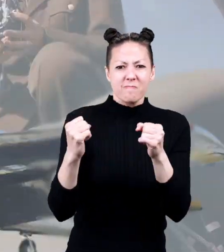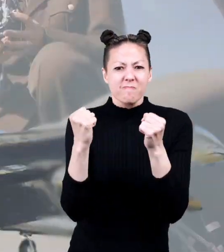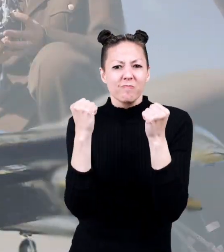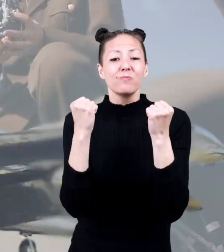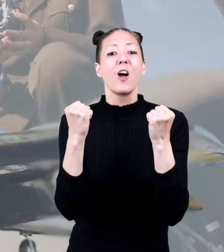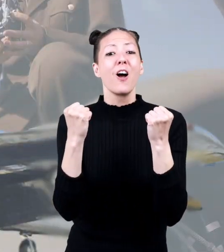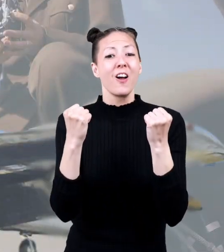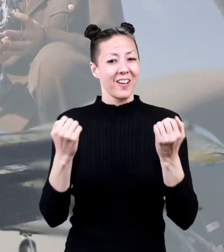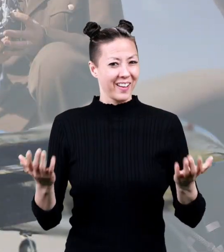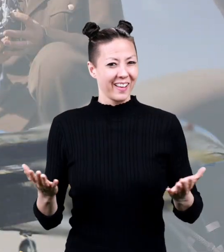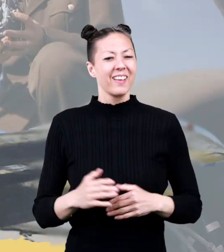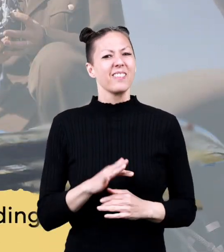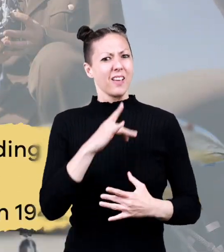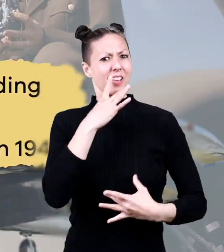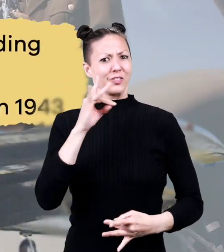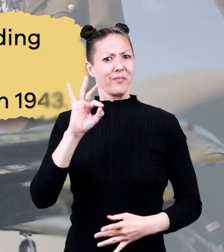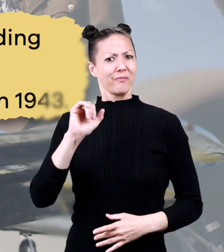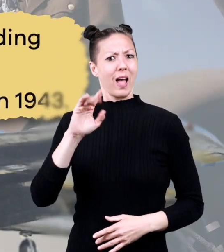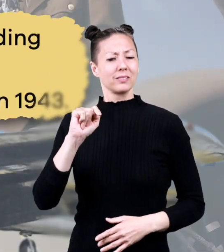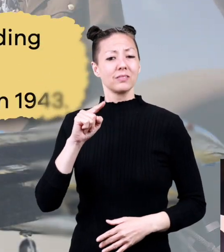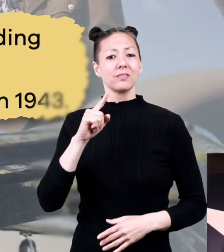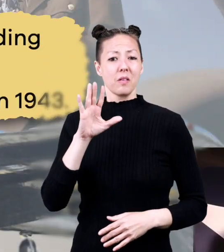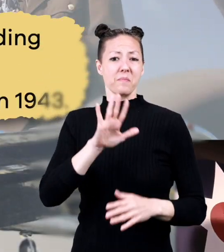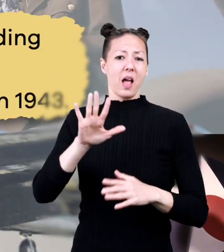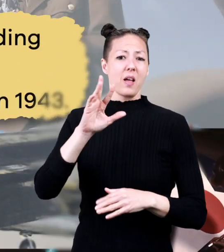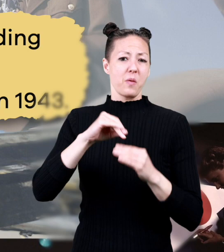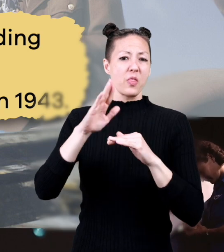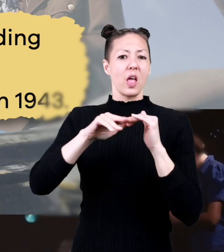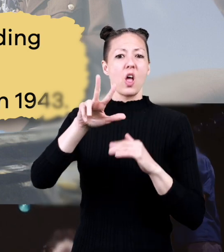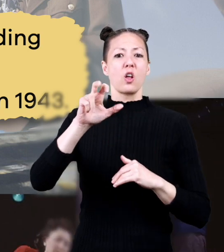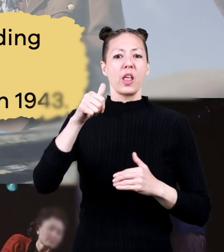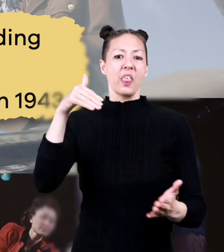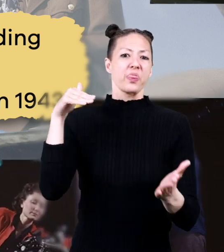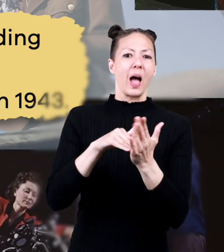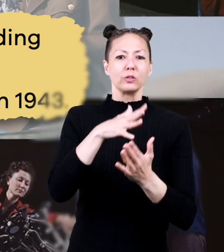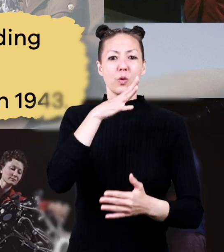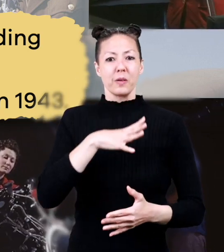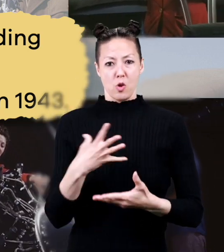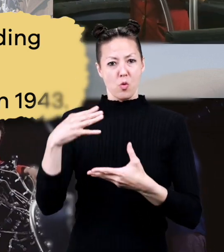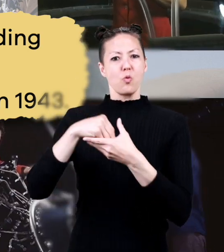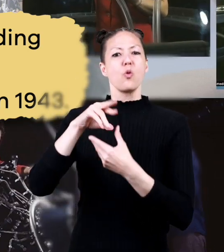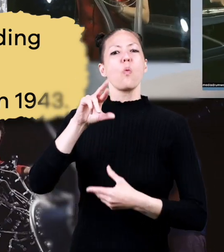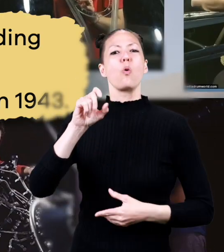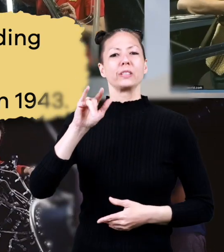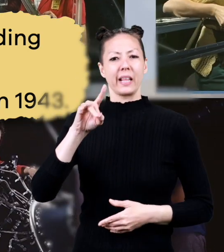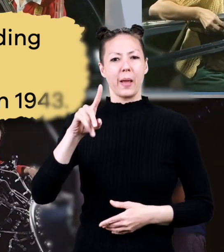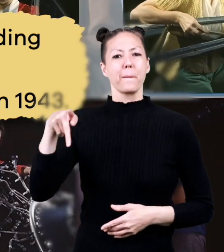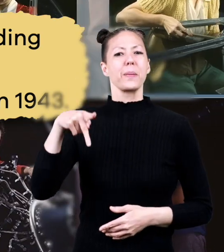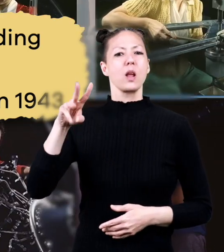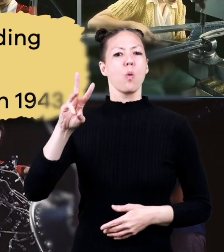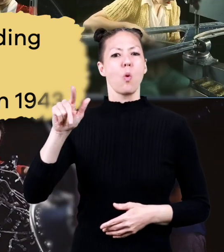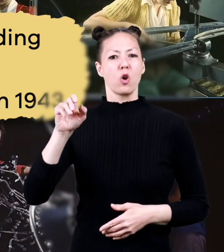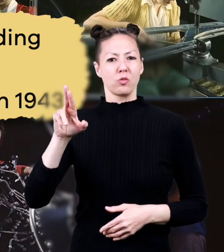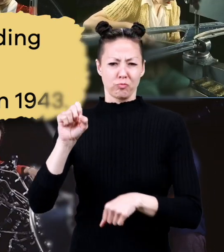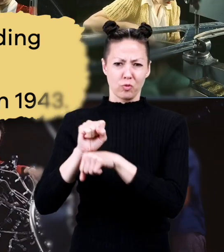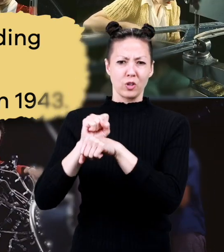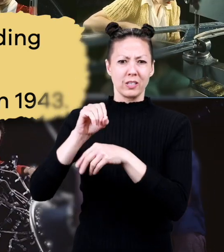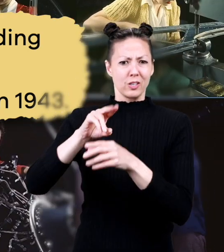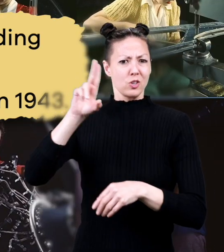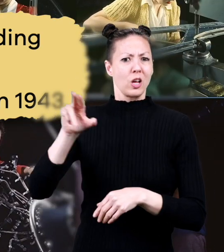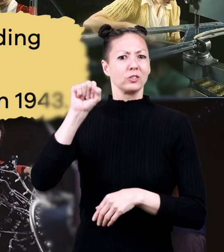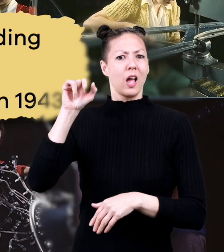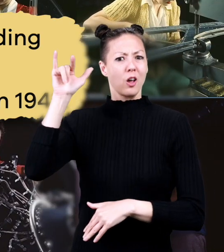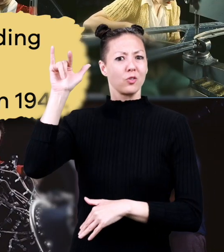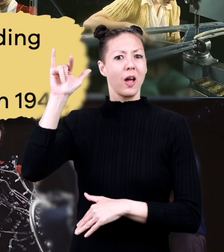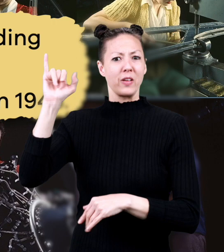And here is an interesting fact. More than 310,000 women, including Rosalind P.